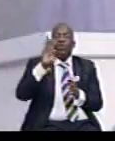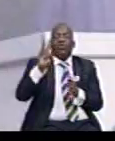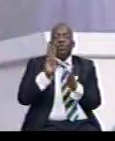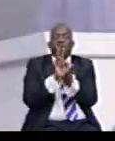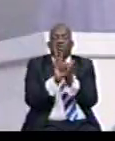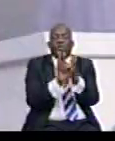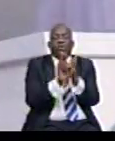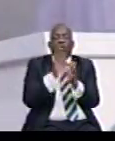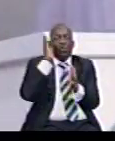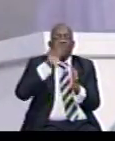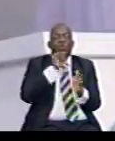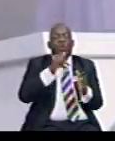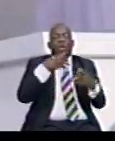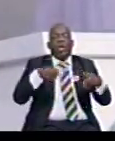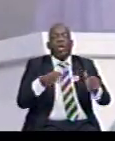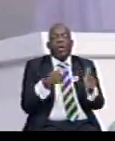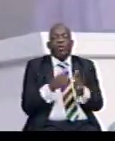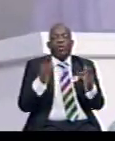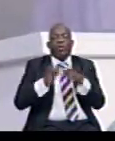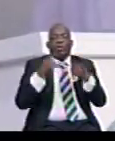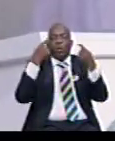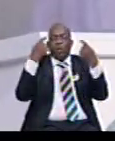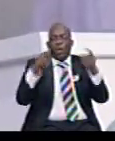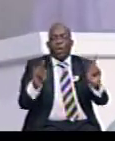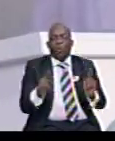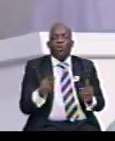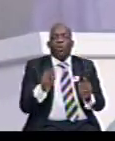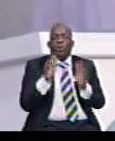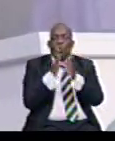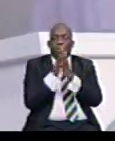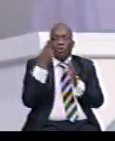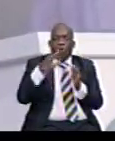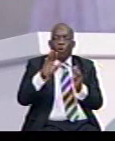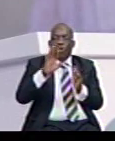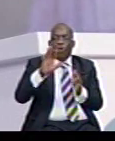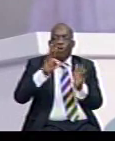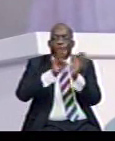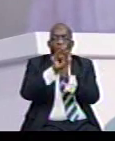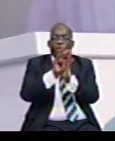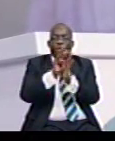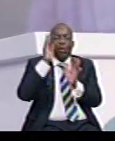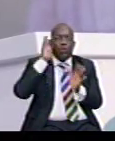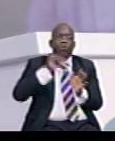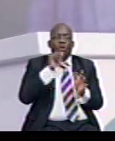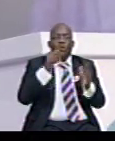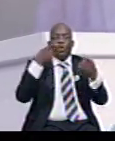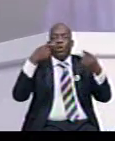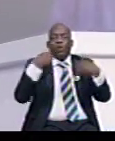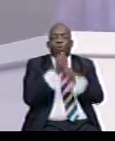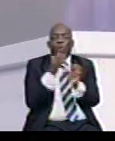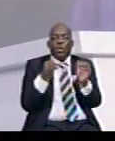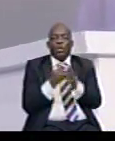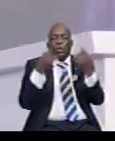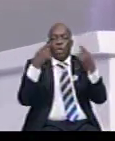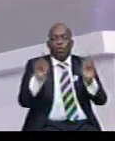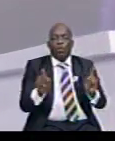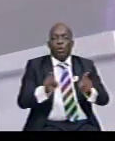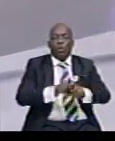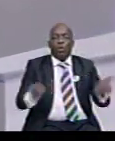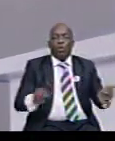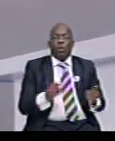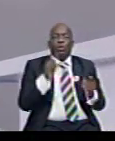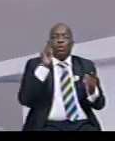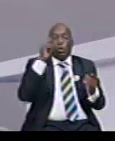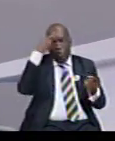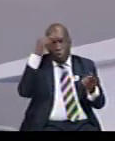it happen. Praying for 5 minutes may not make it happen. But trusting the